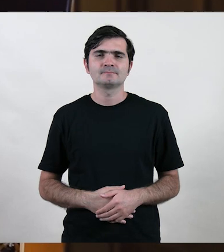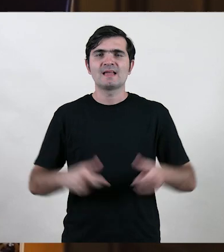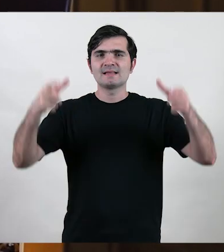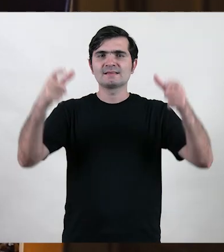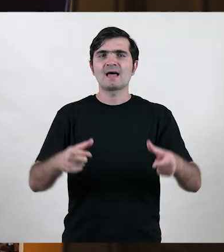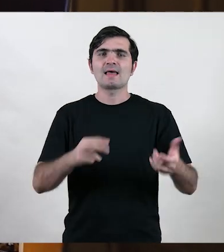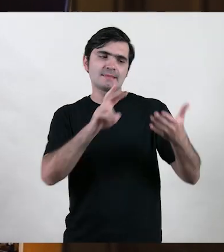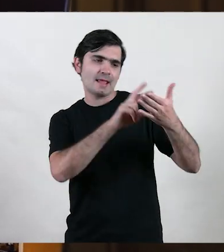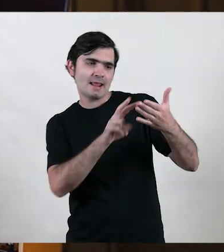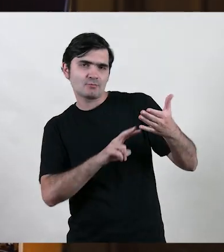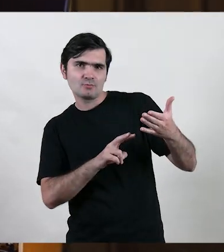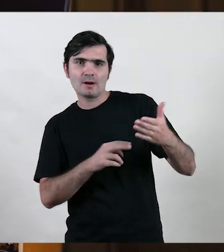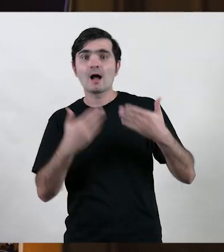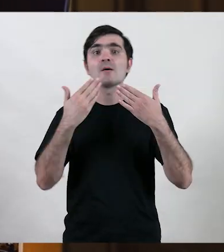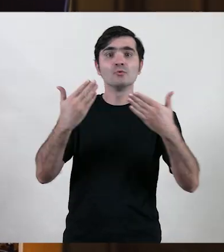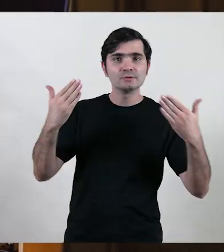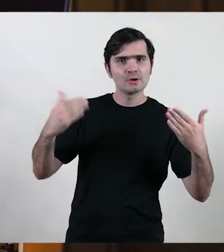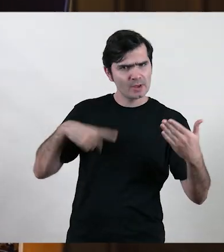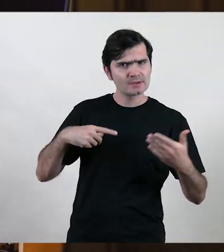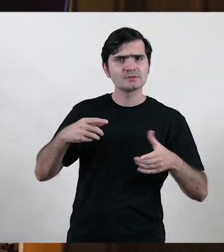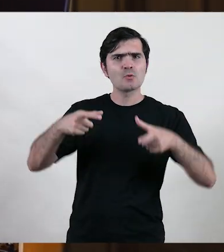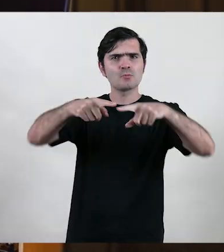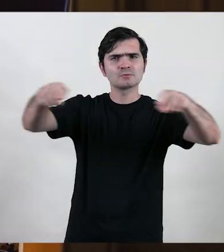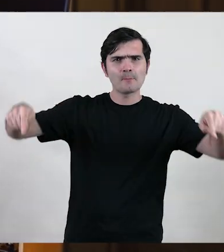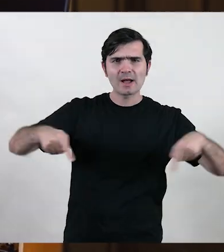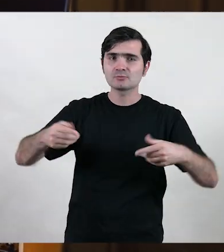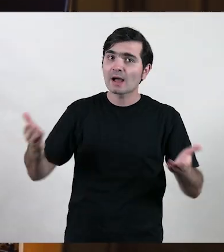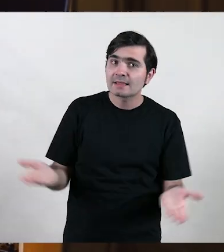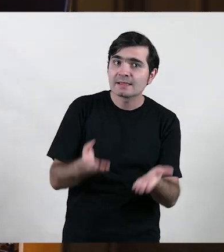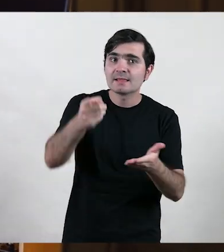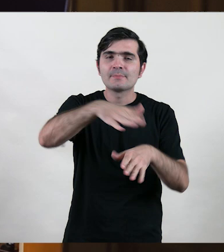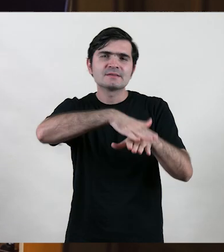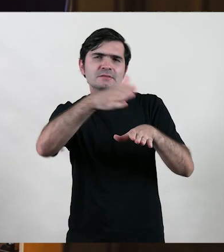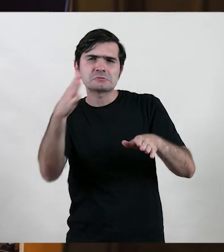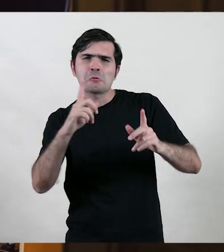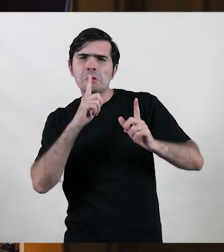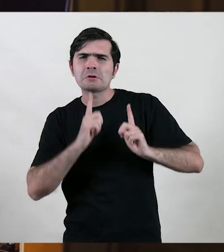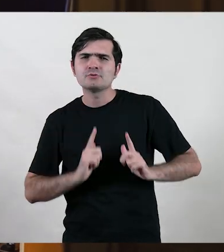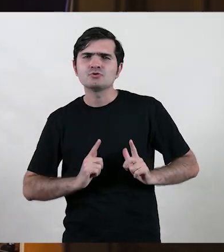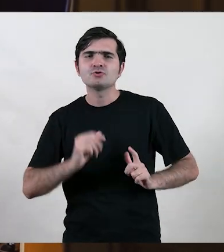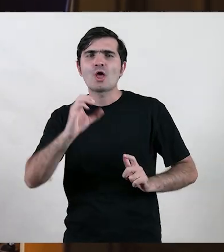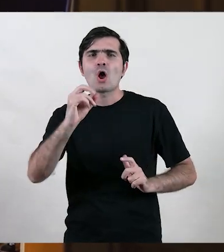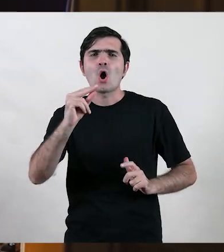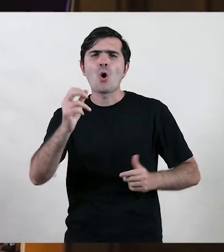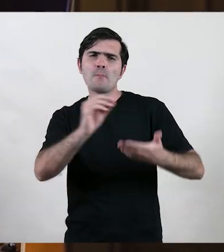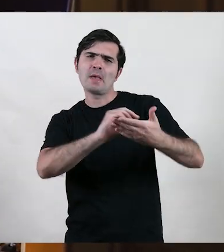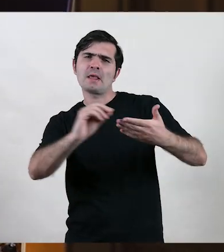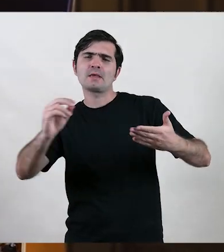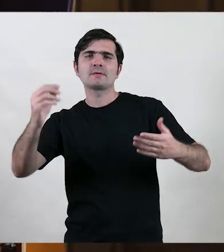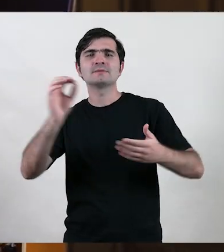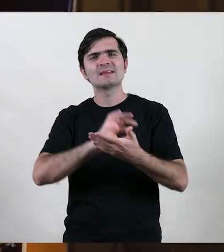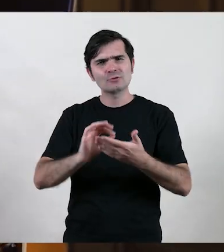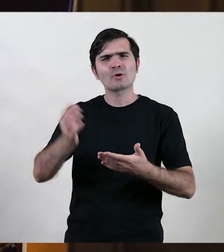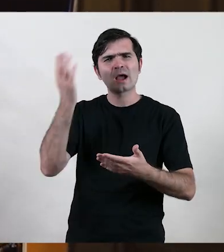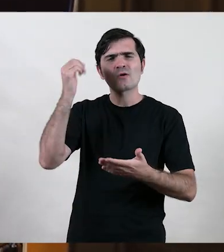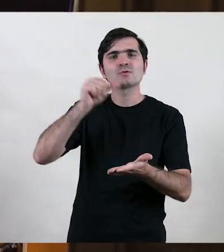The museum's reading room is a space that encourages you to discover the works of writers who were once in exile,